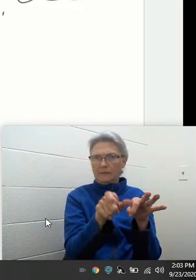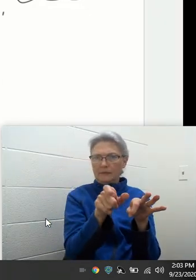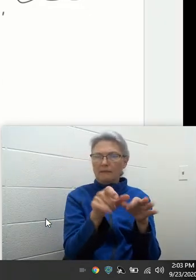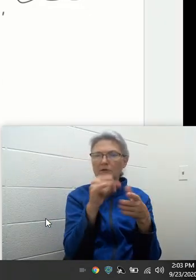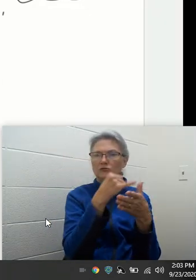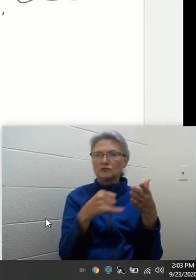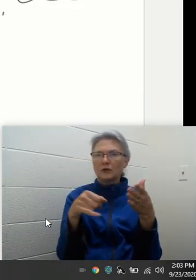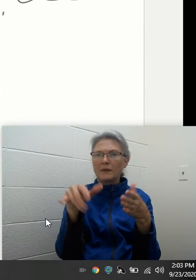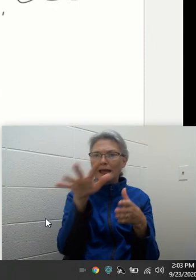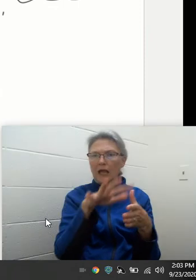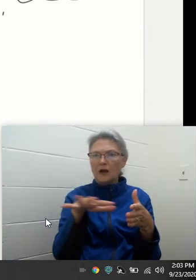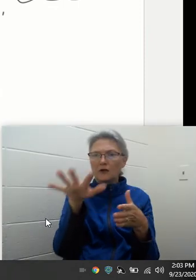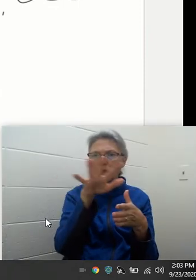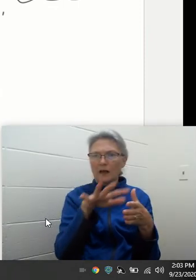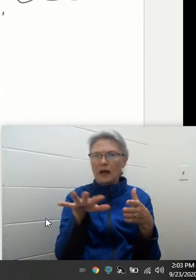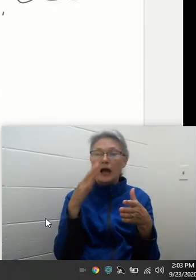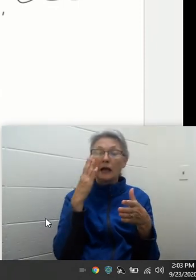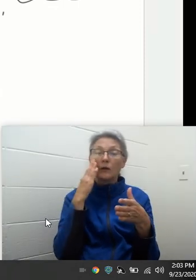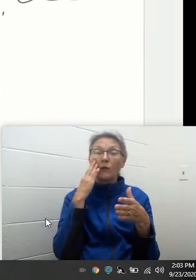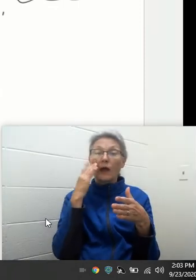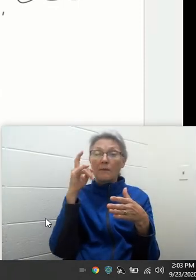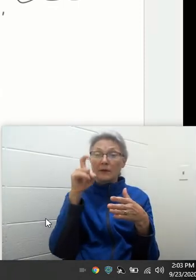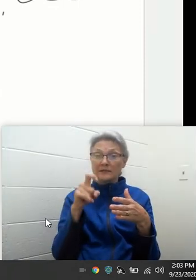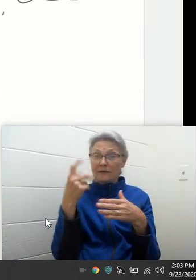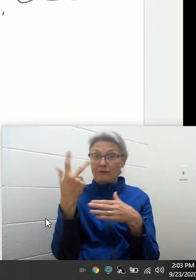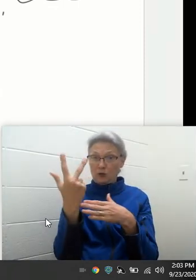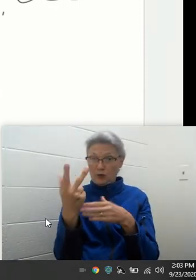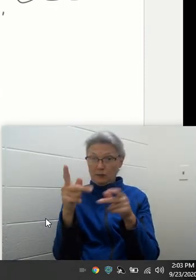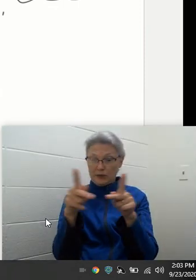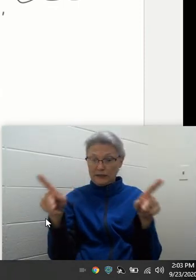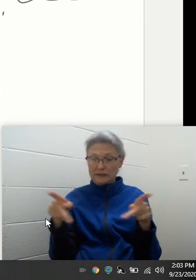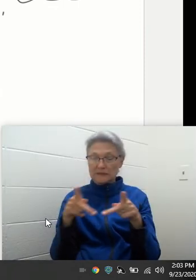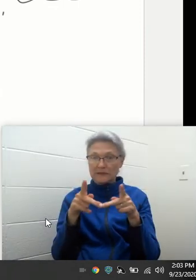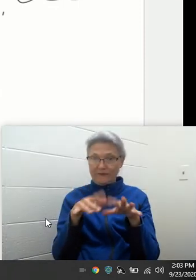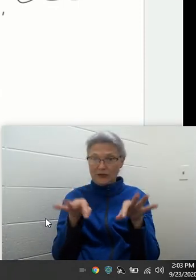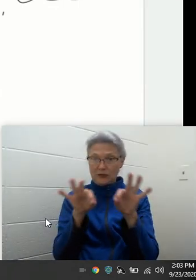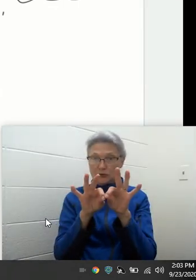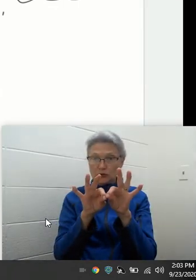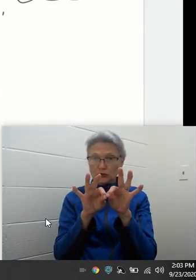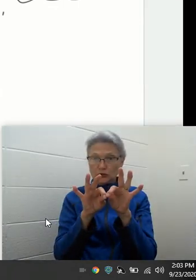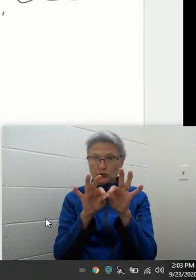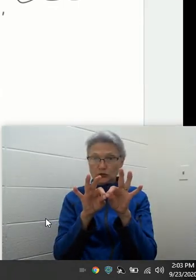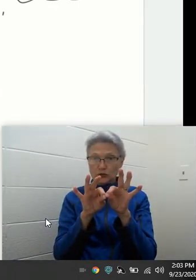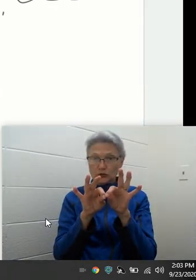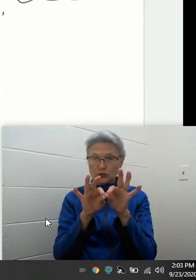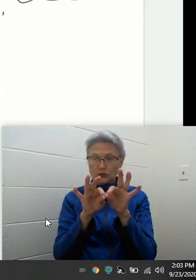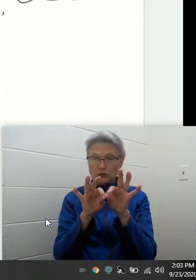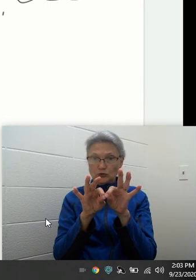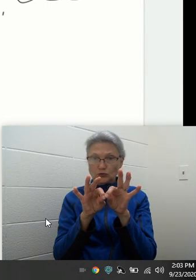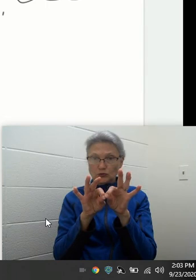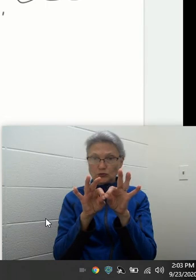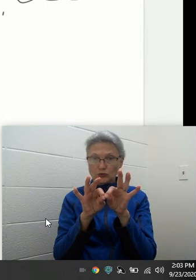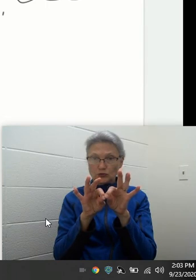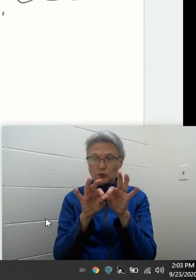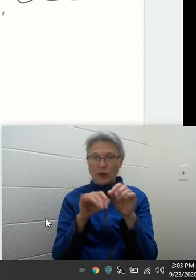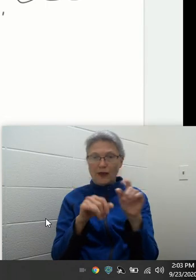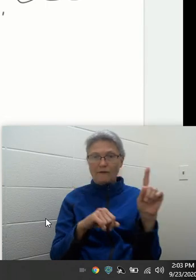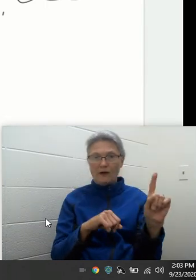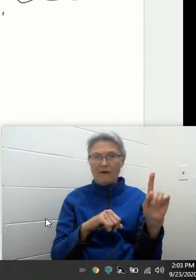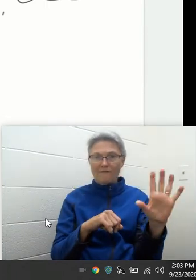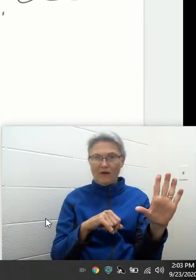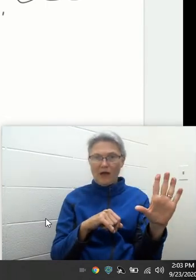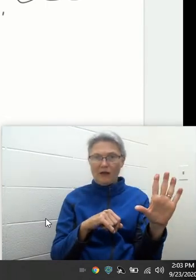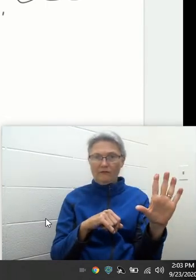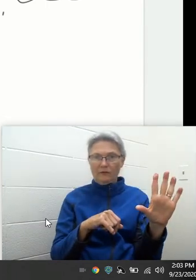model. And I know that I have 3 places. I'm going to hold those spots. So we've got, and I like